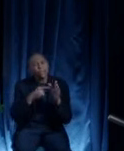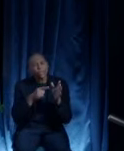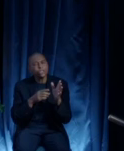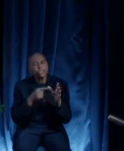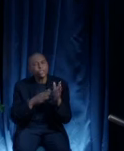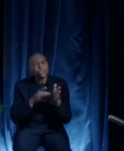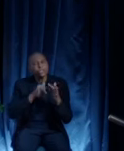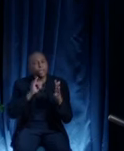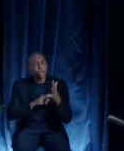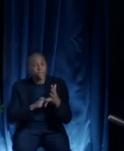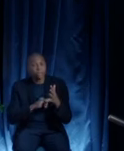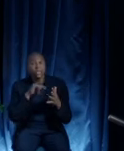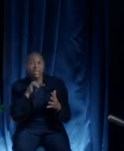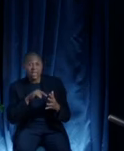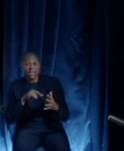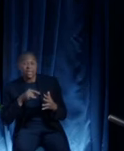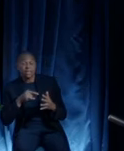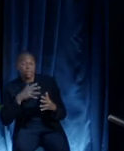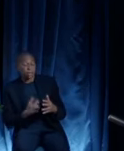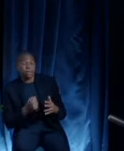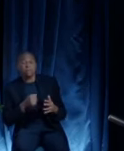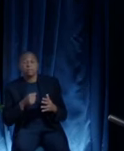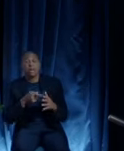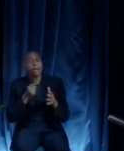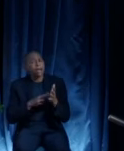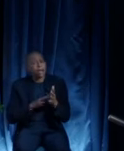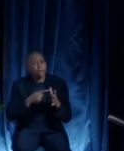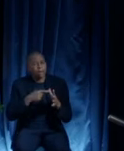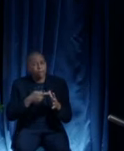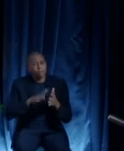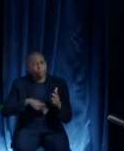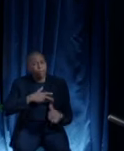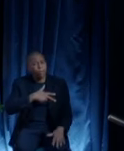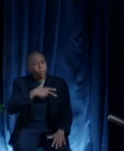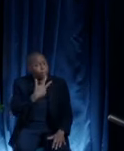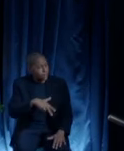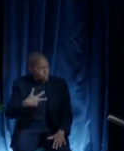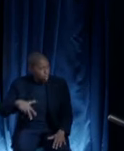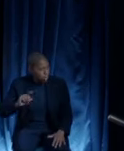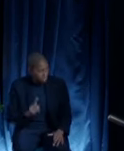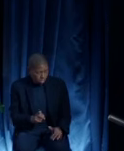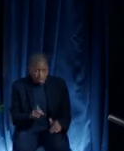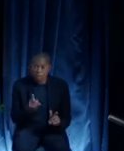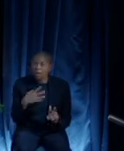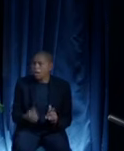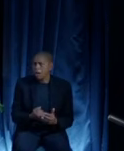His consort, that she retains through her life a number of Danish servants.